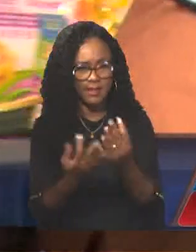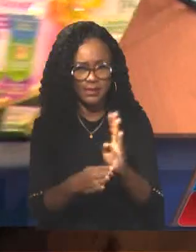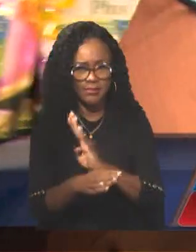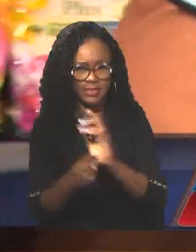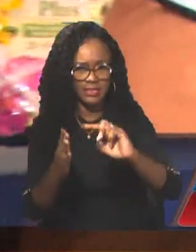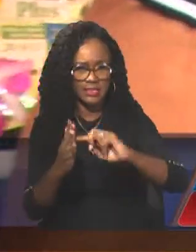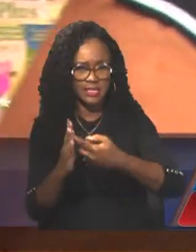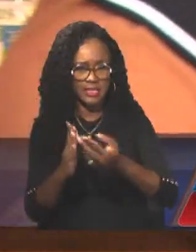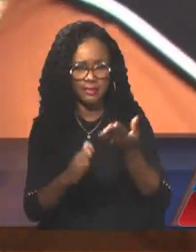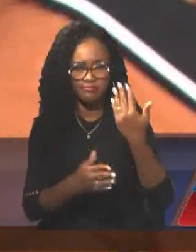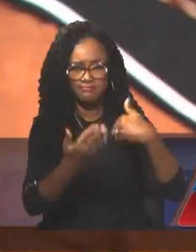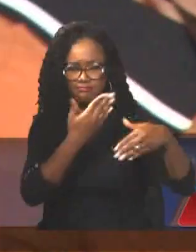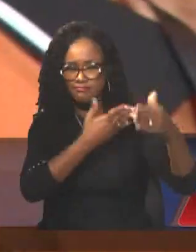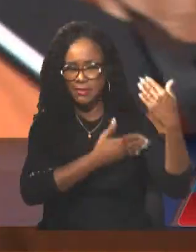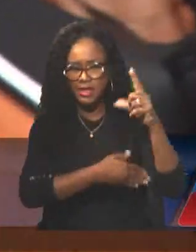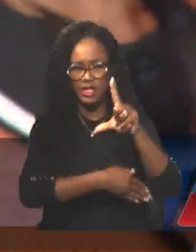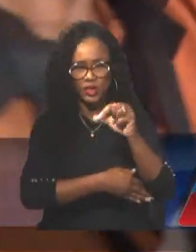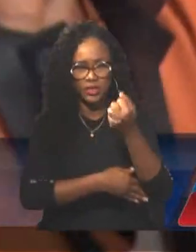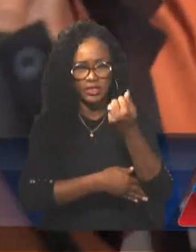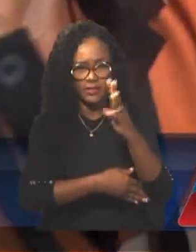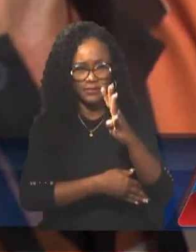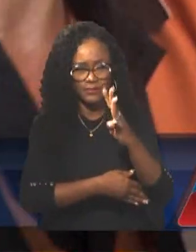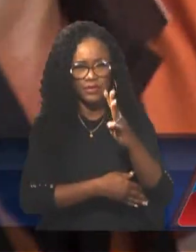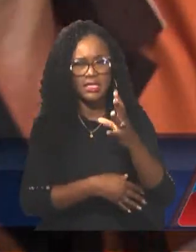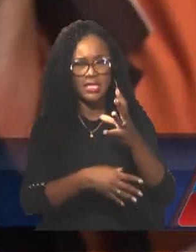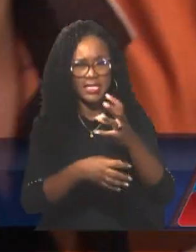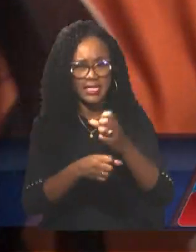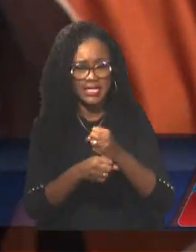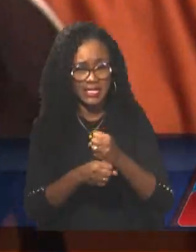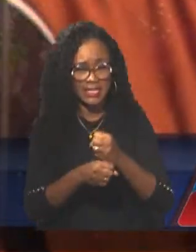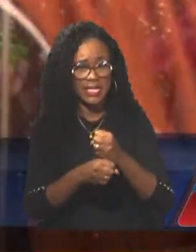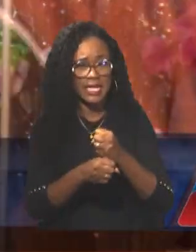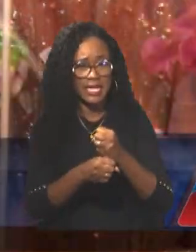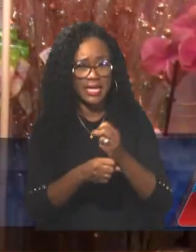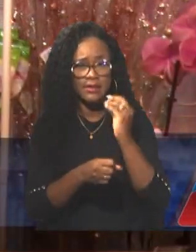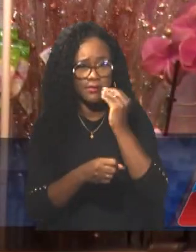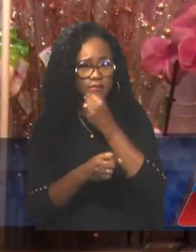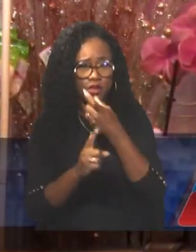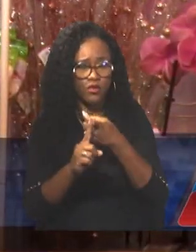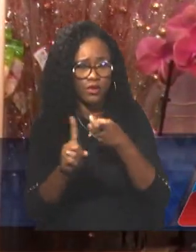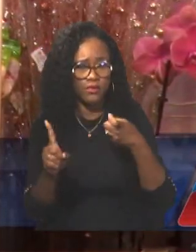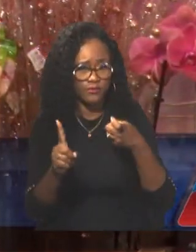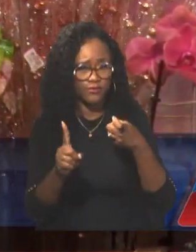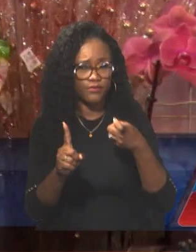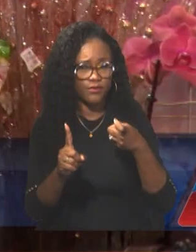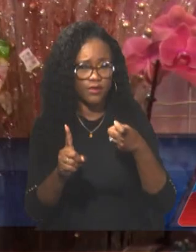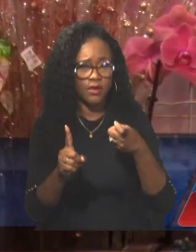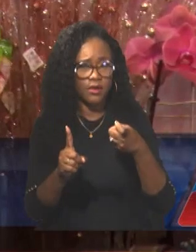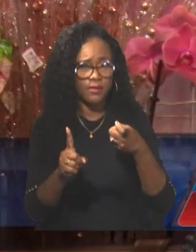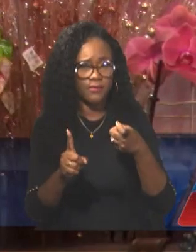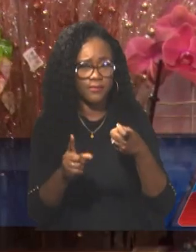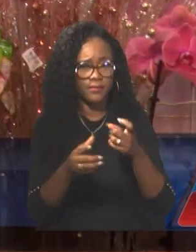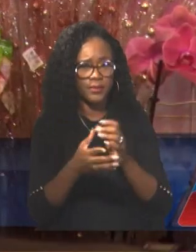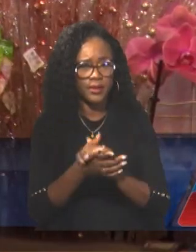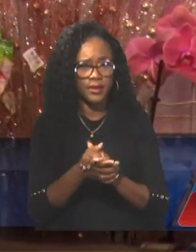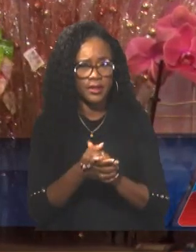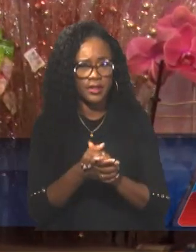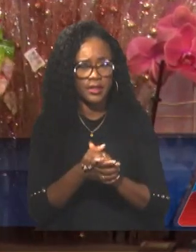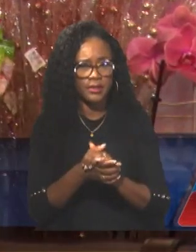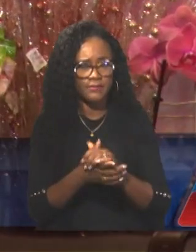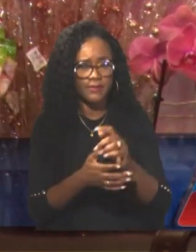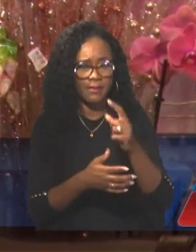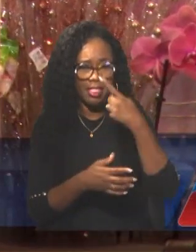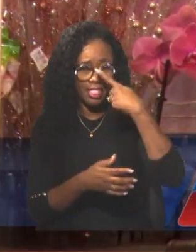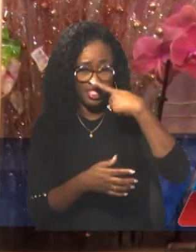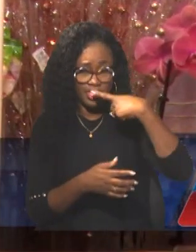in 2014 and sources its orchid supply from abroad. Currently, our main source of orchid supply comes out of